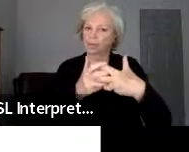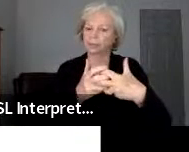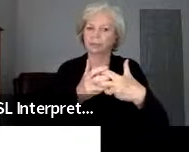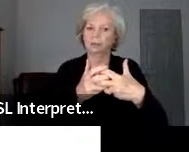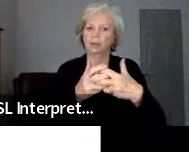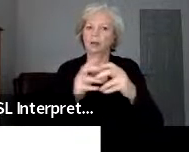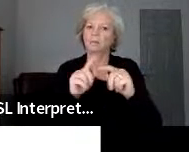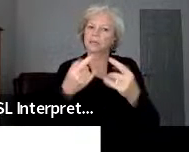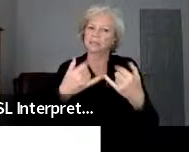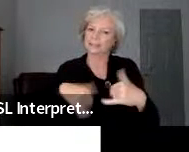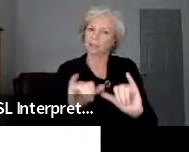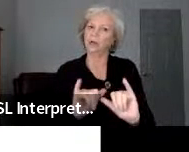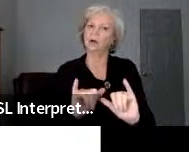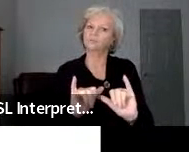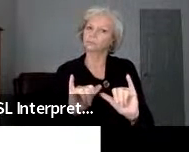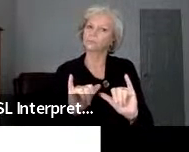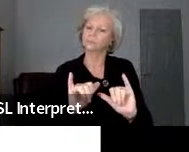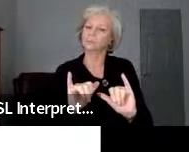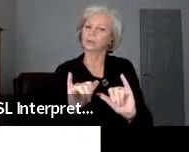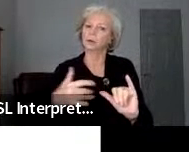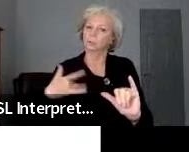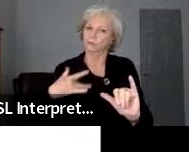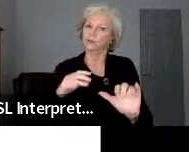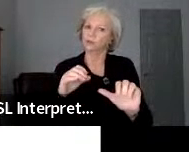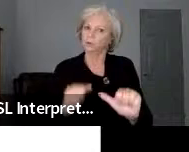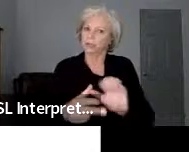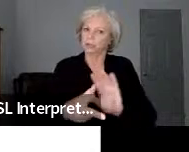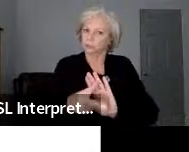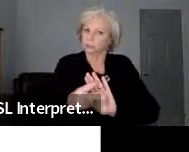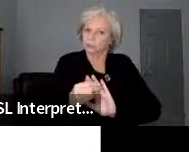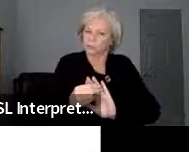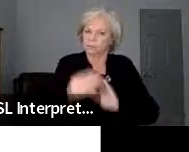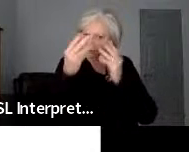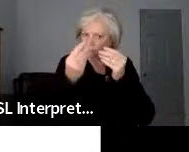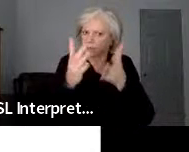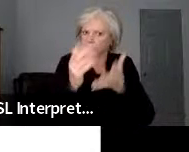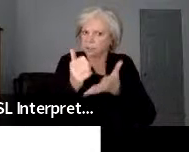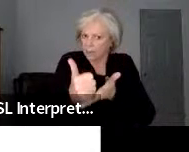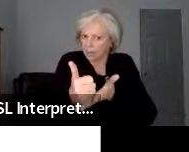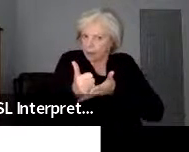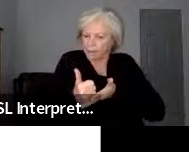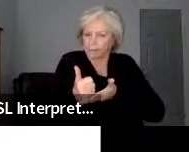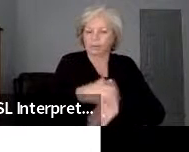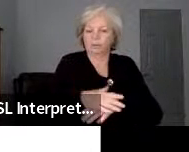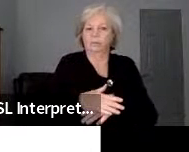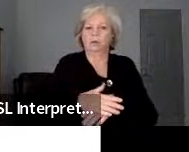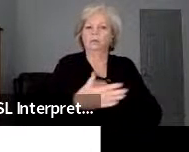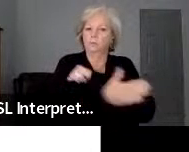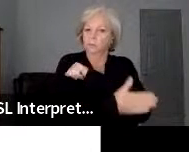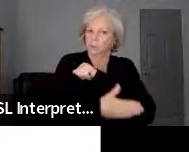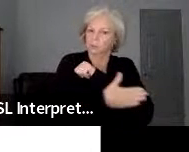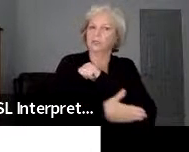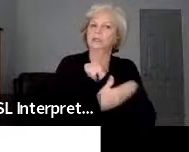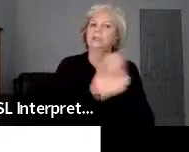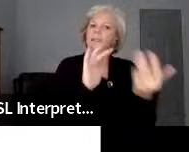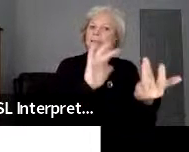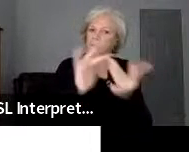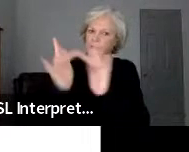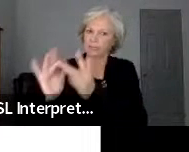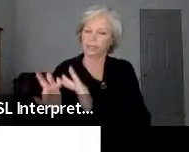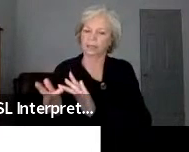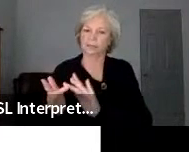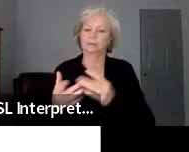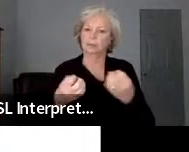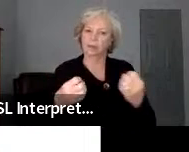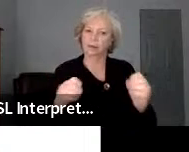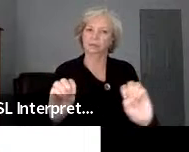the dashboard information can still be used to help inform and help with community outreach efforts.